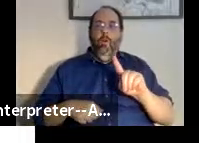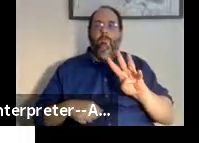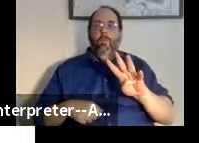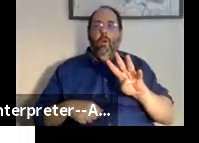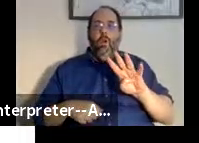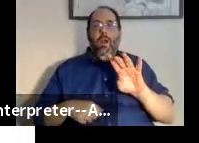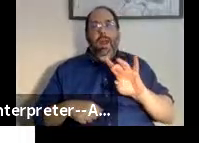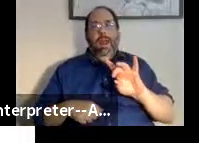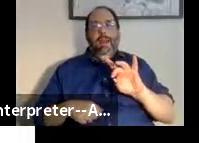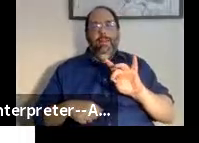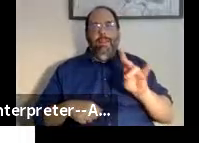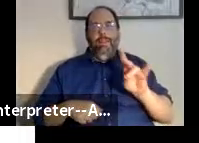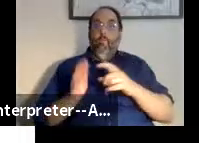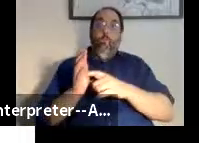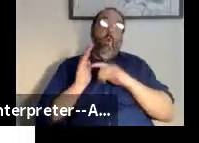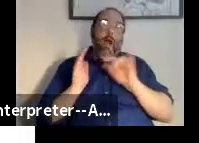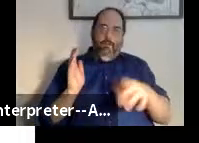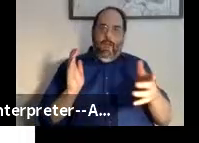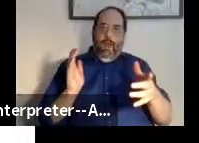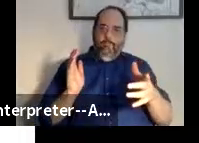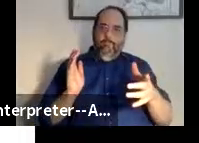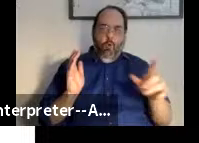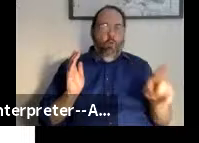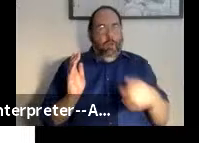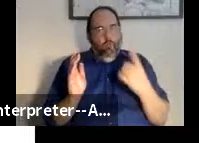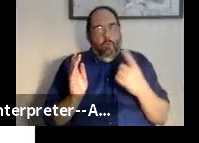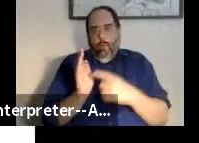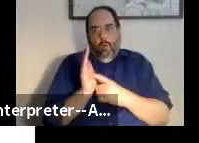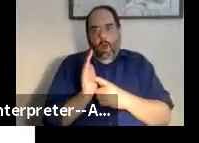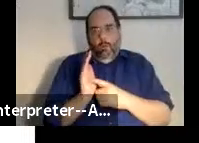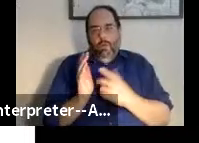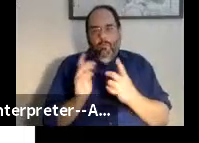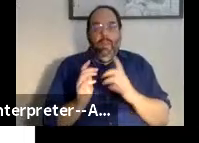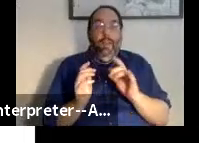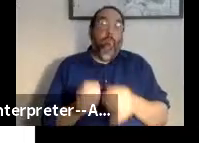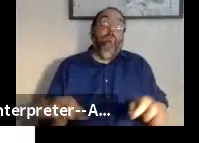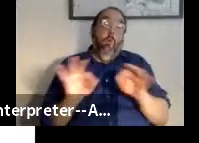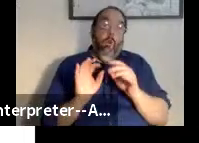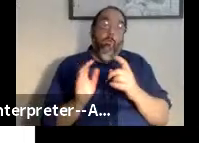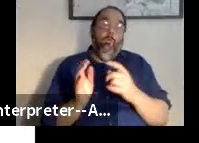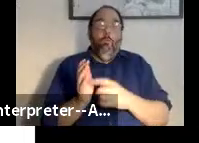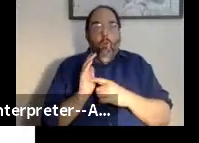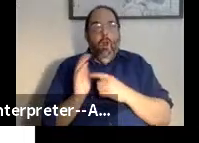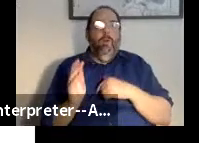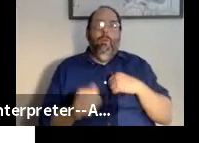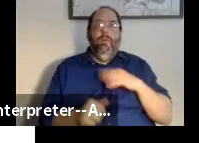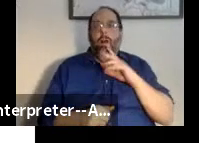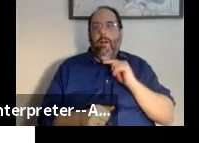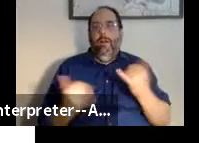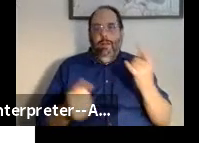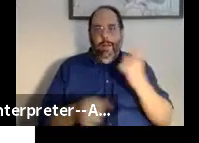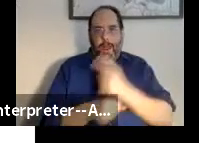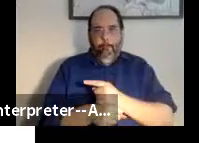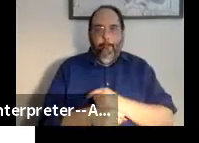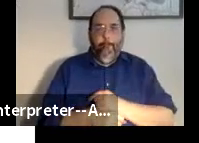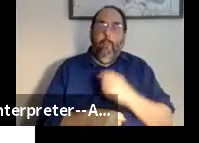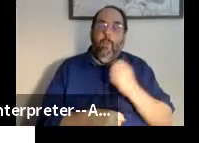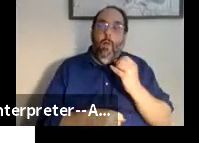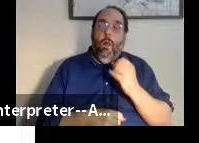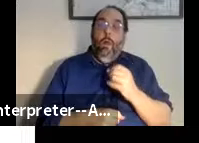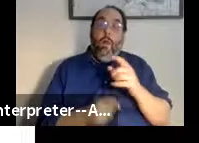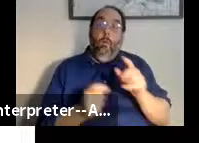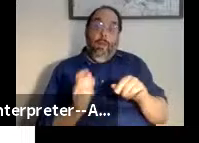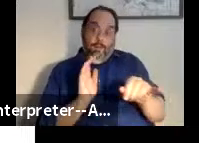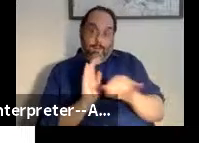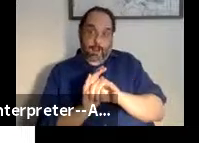the features identified by that reference standard, but the most important one we're talking about today. So once I've